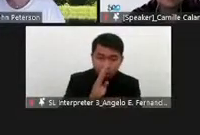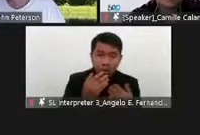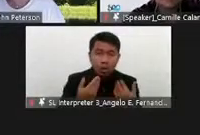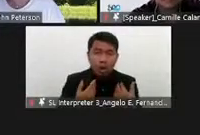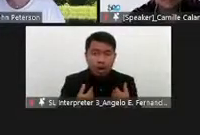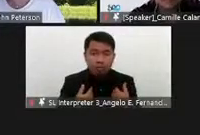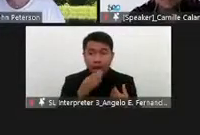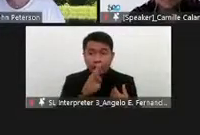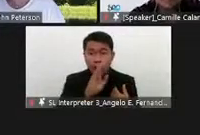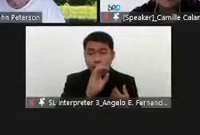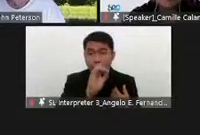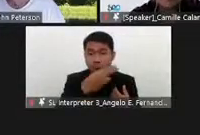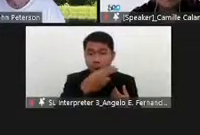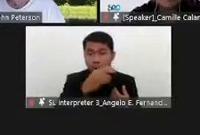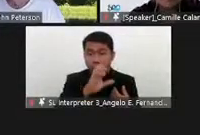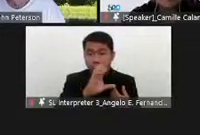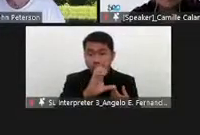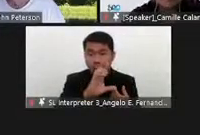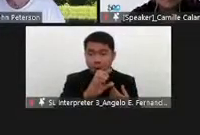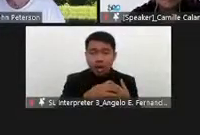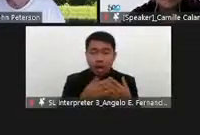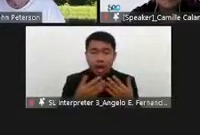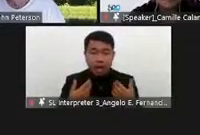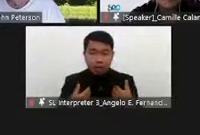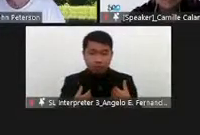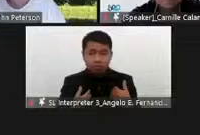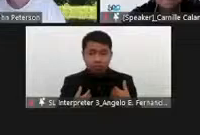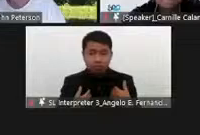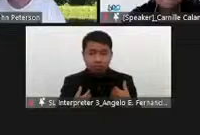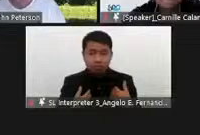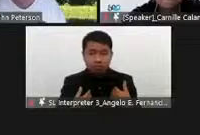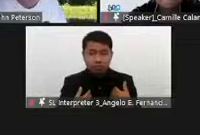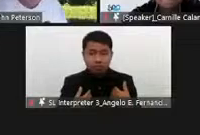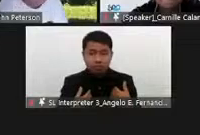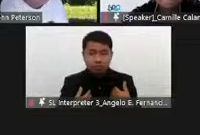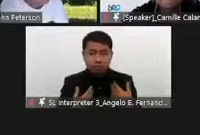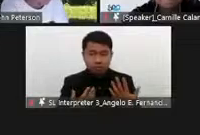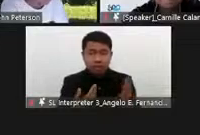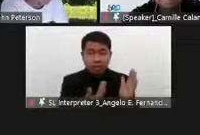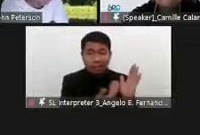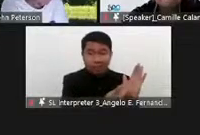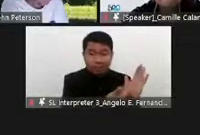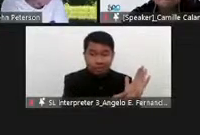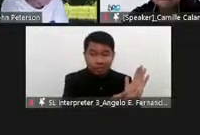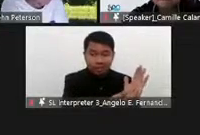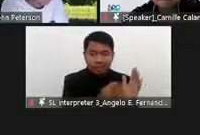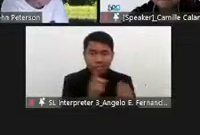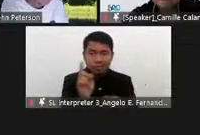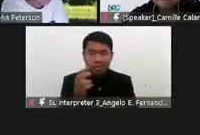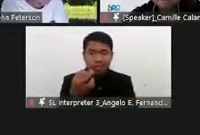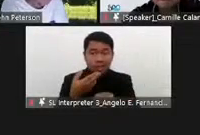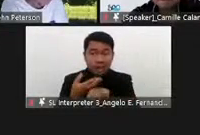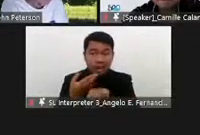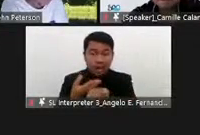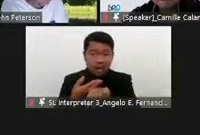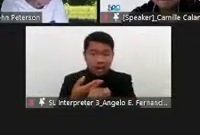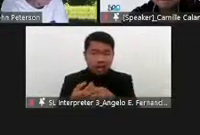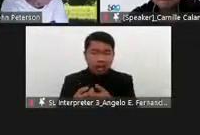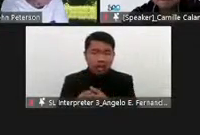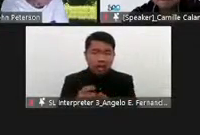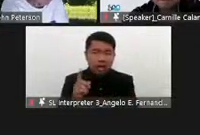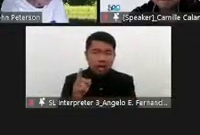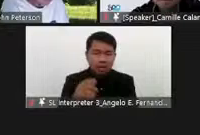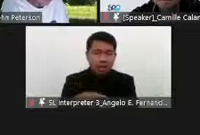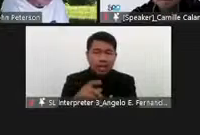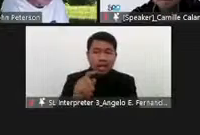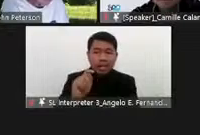tektites that have been found in Albuquerque, Bohol by some gemstone collectors. So what is the relationship of the